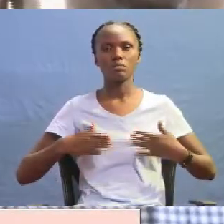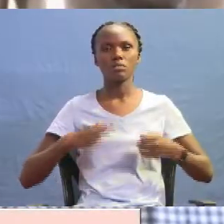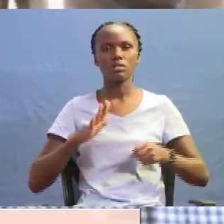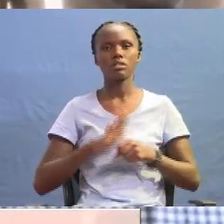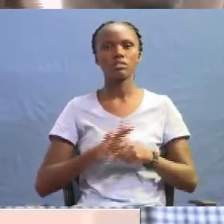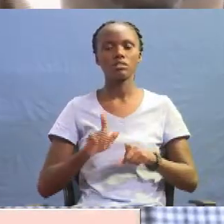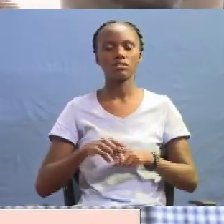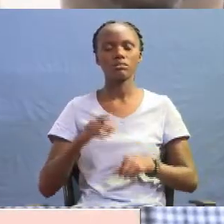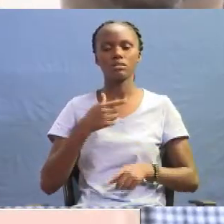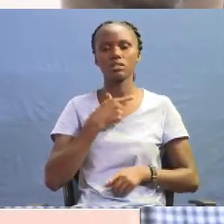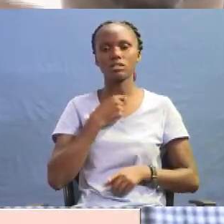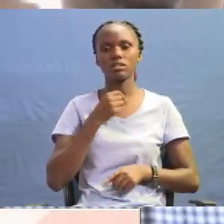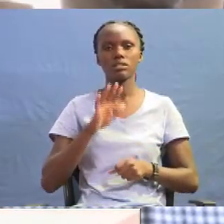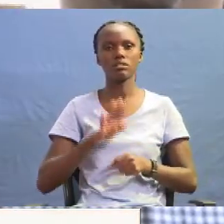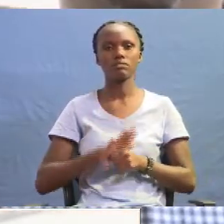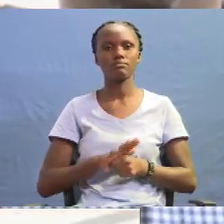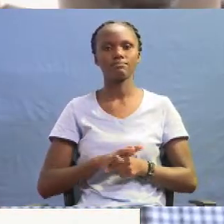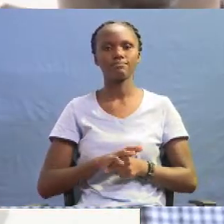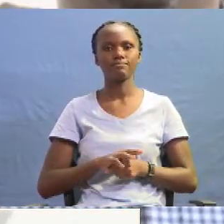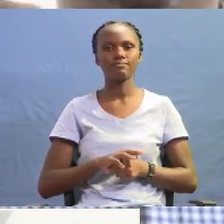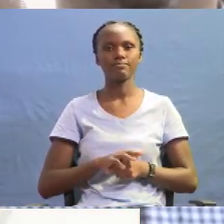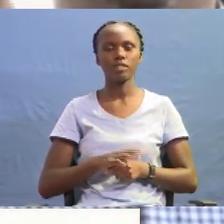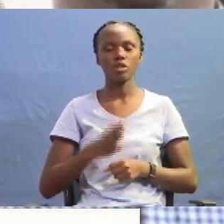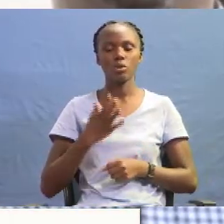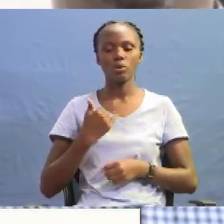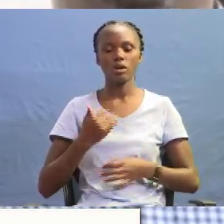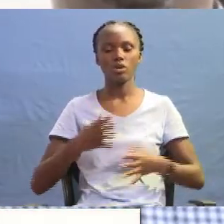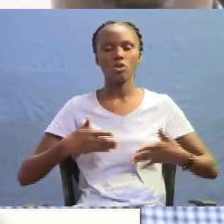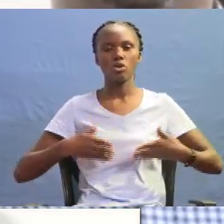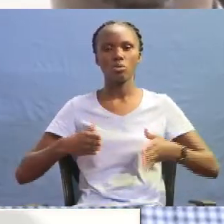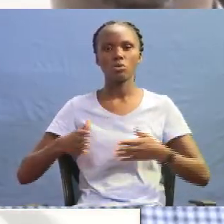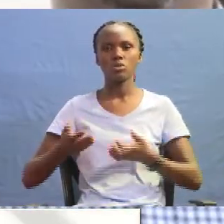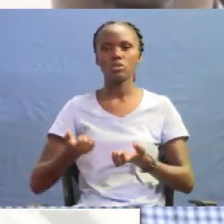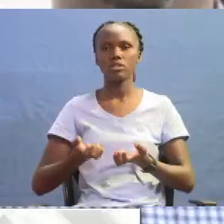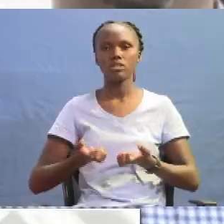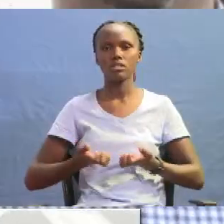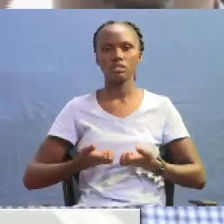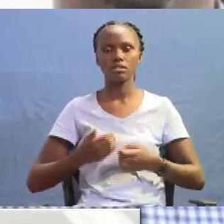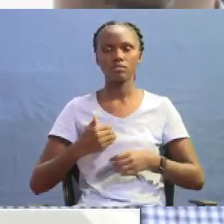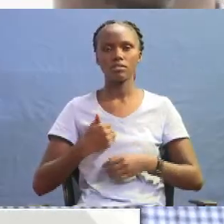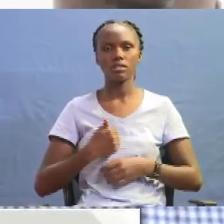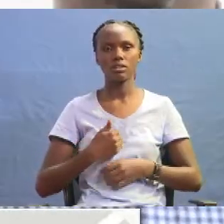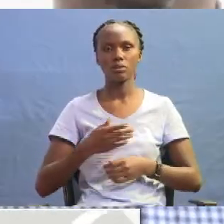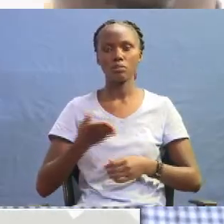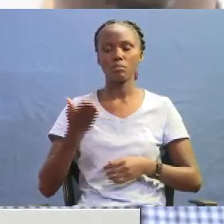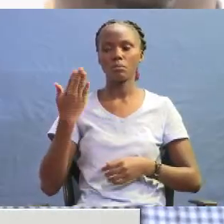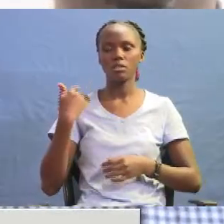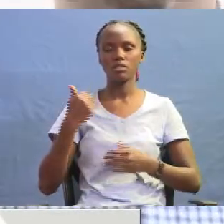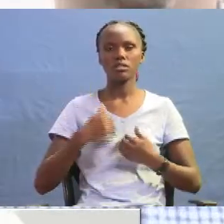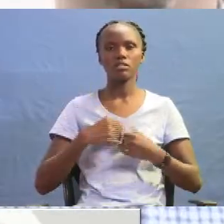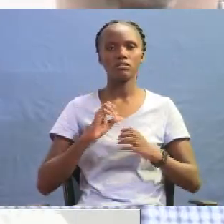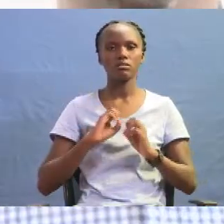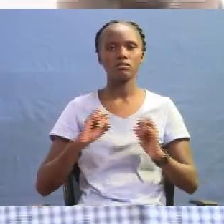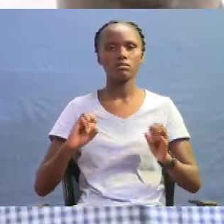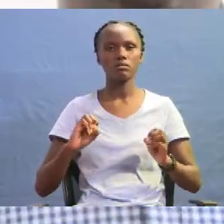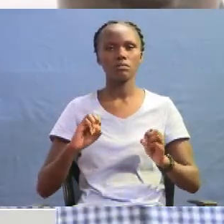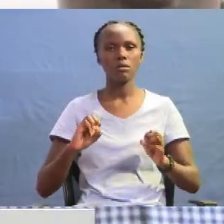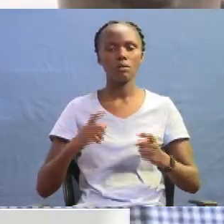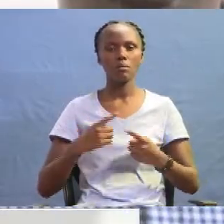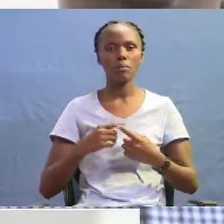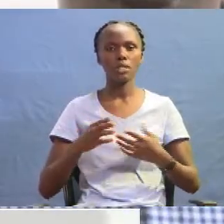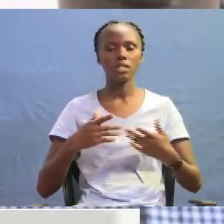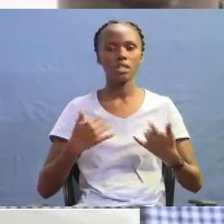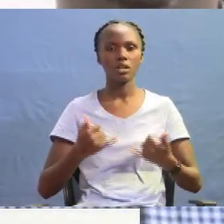delighted because we have been accorded an opportunity we have never witnessed before. We have been given